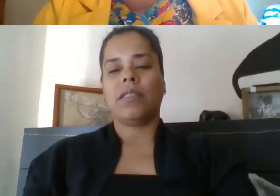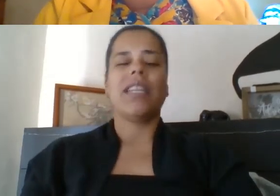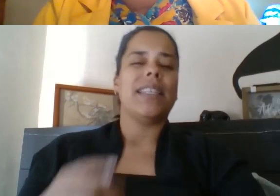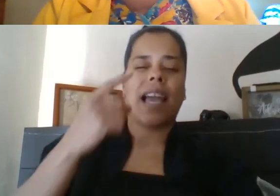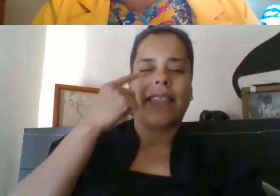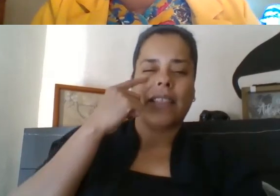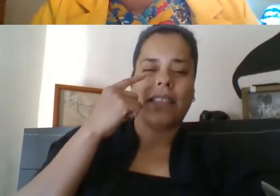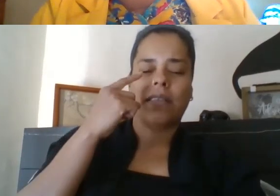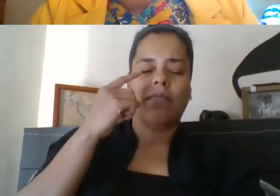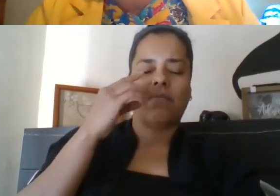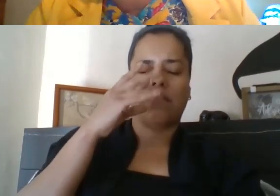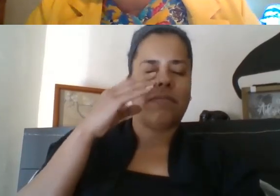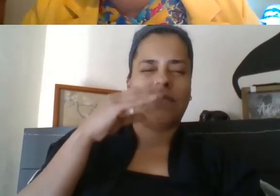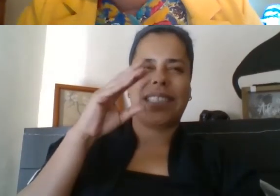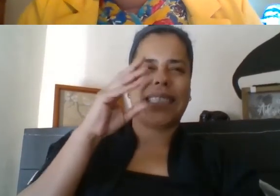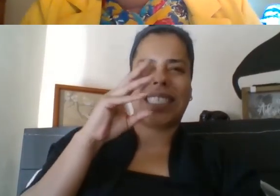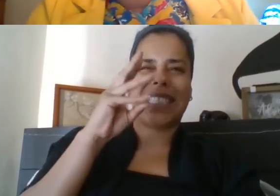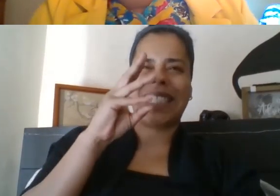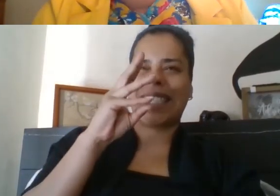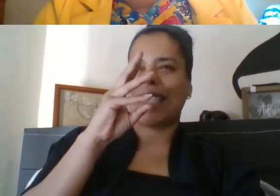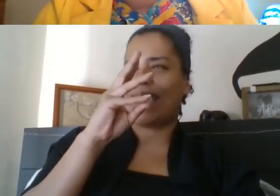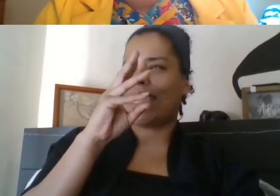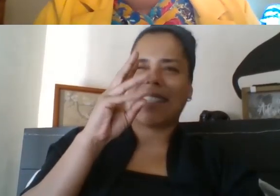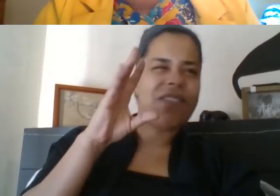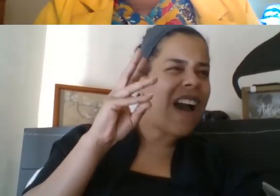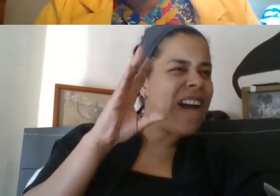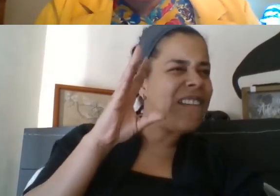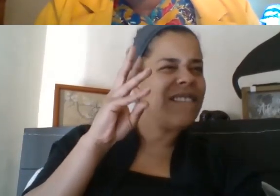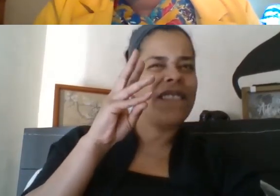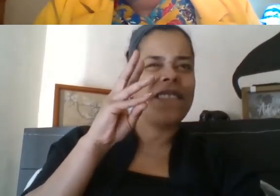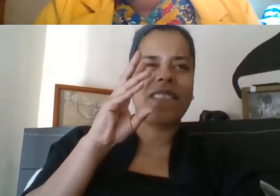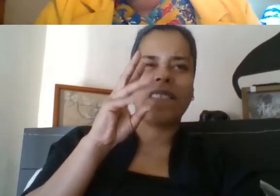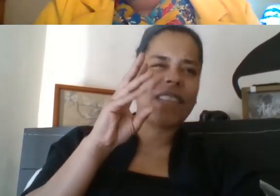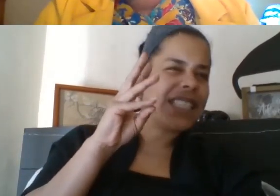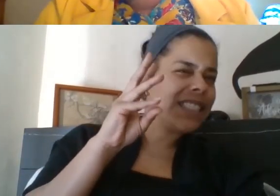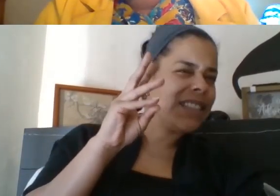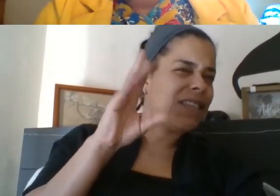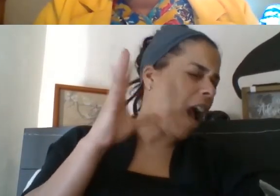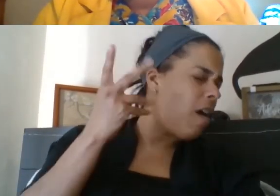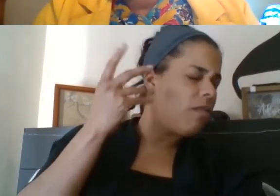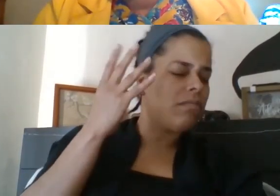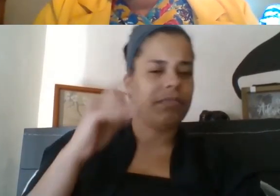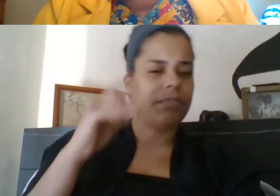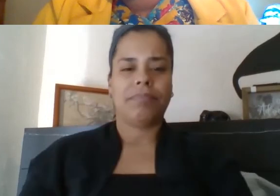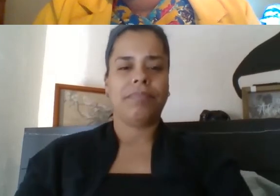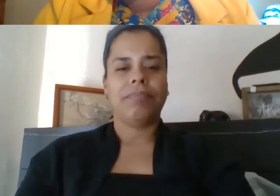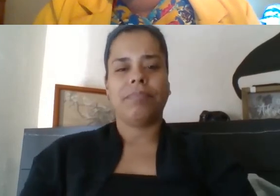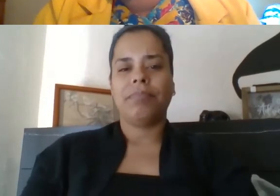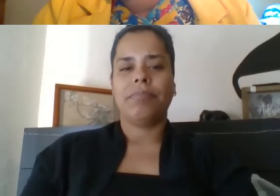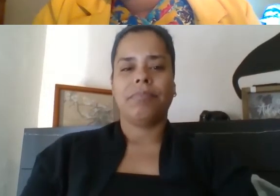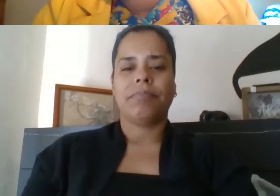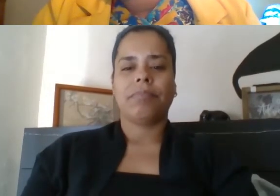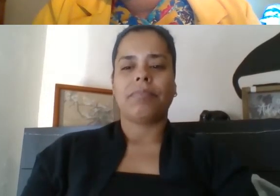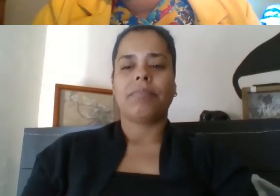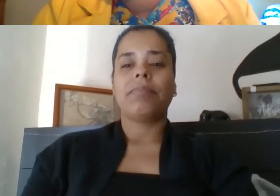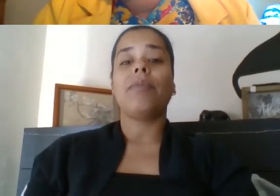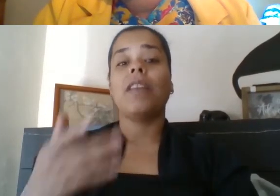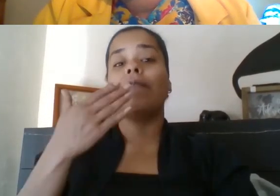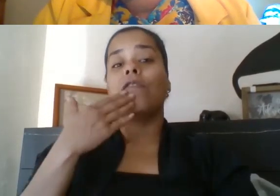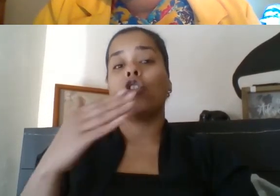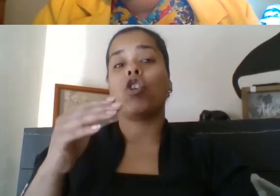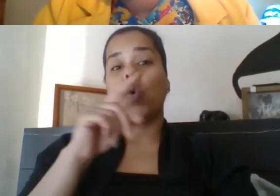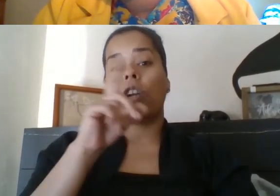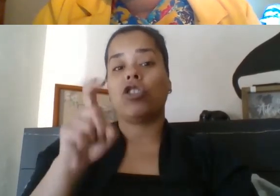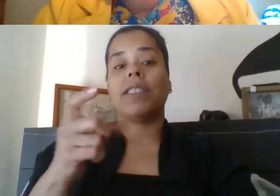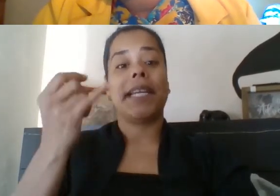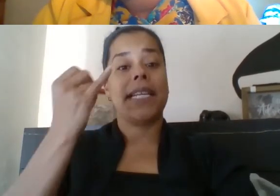65, 64 in a couple of months. Yeah, so. We have another very good question. Is it Okay. if one is